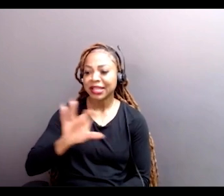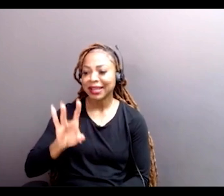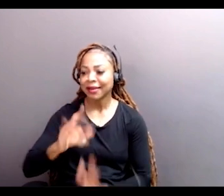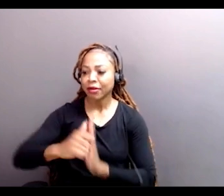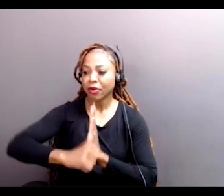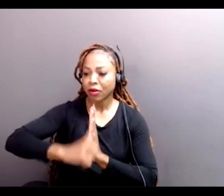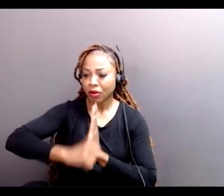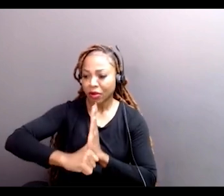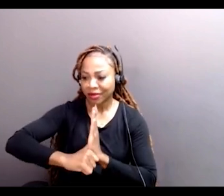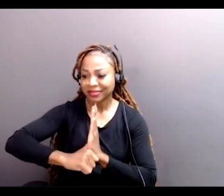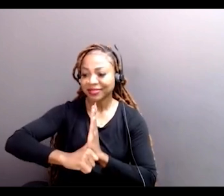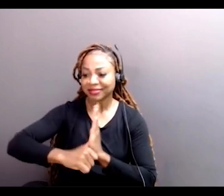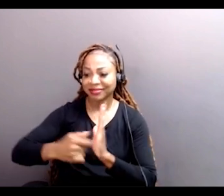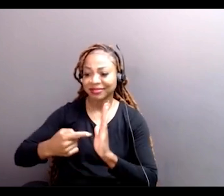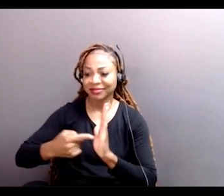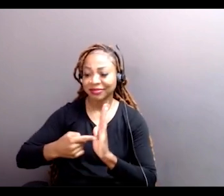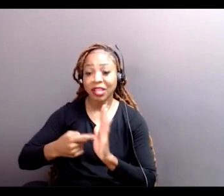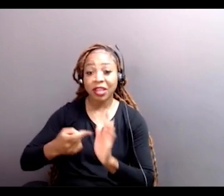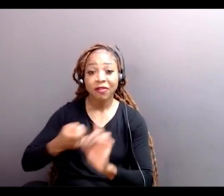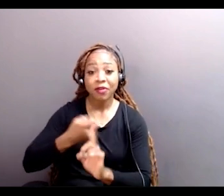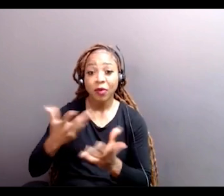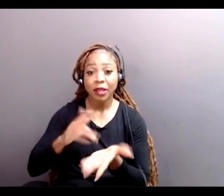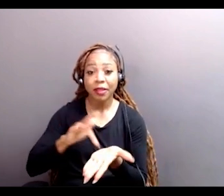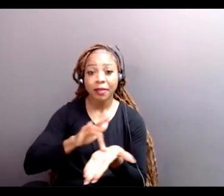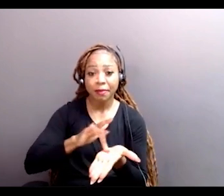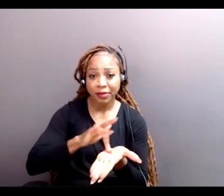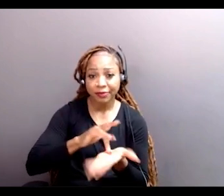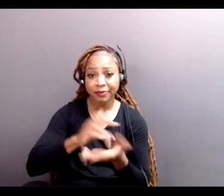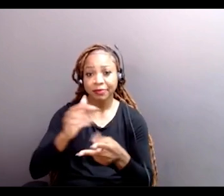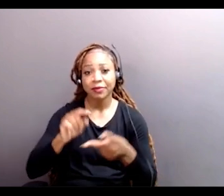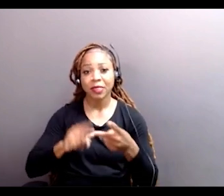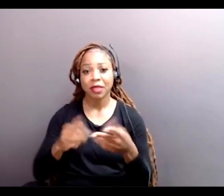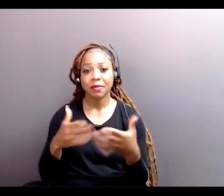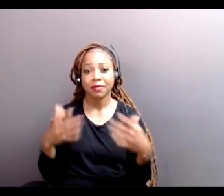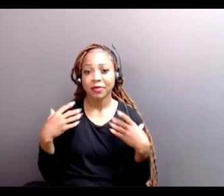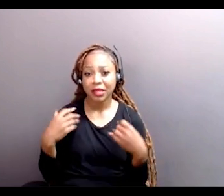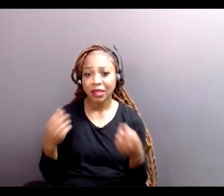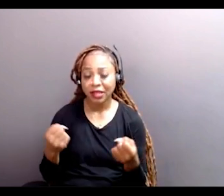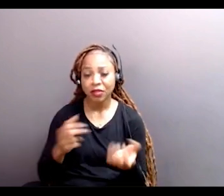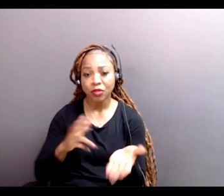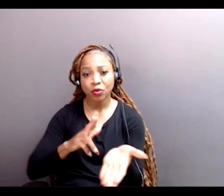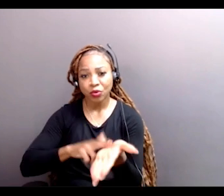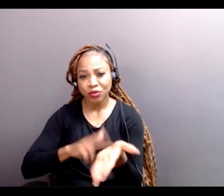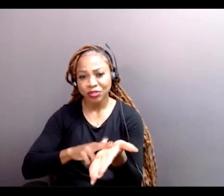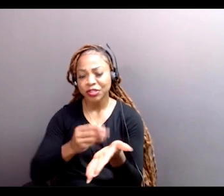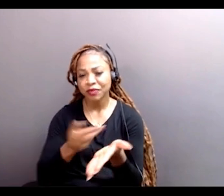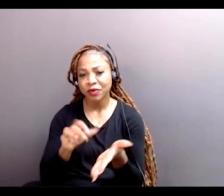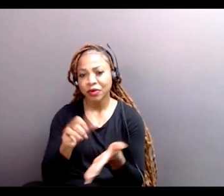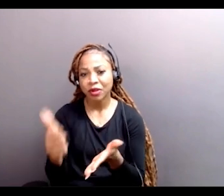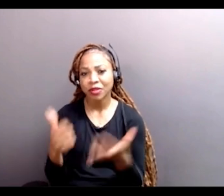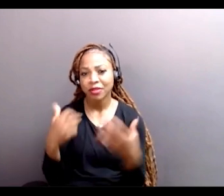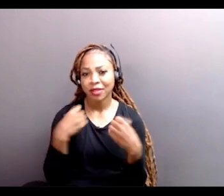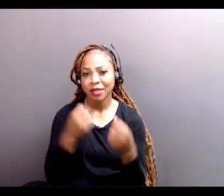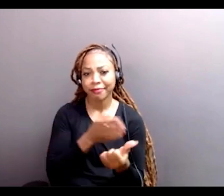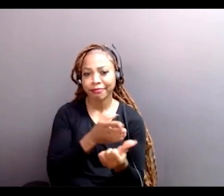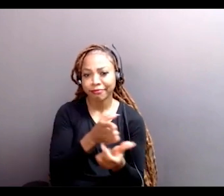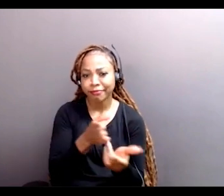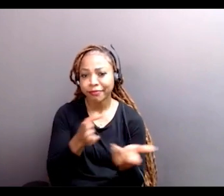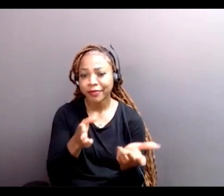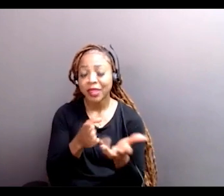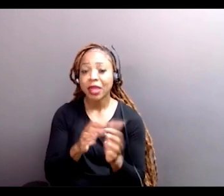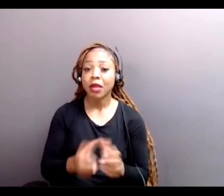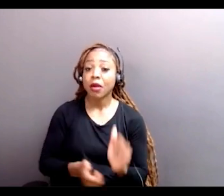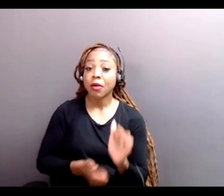articles included. These were mainly from medicine, followed by public health, nursing, and then a few other health disciplines.